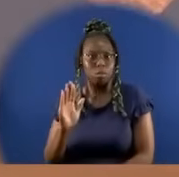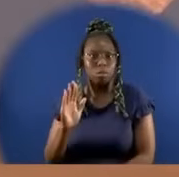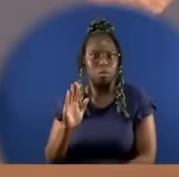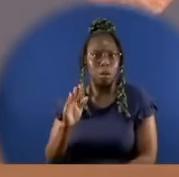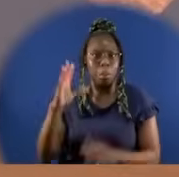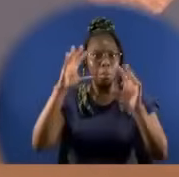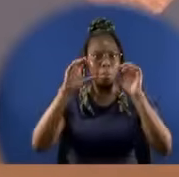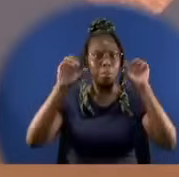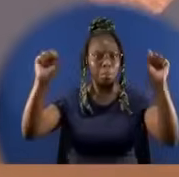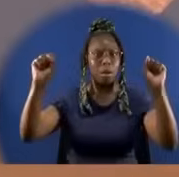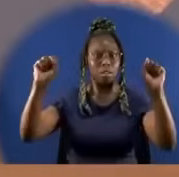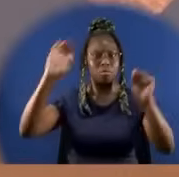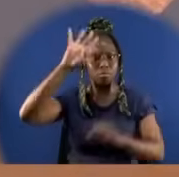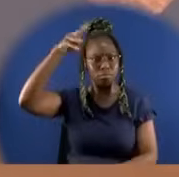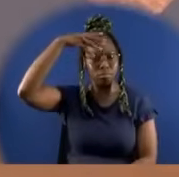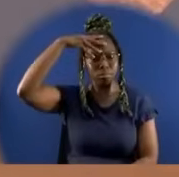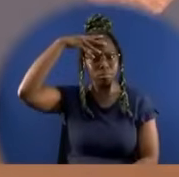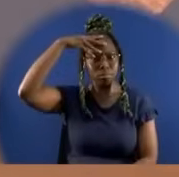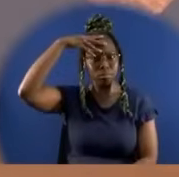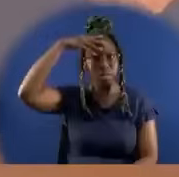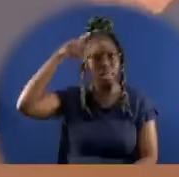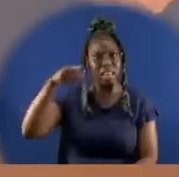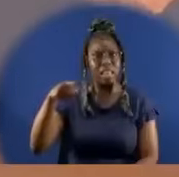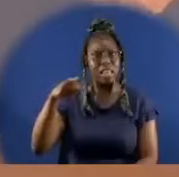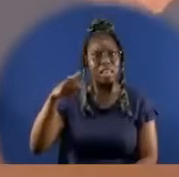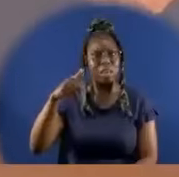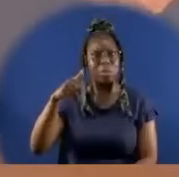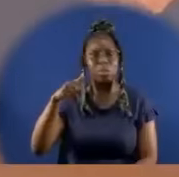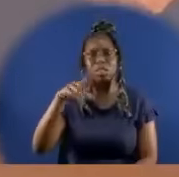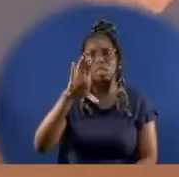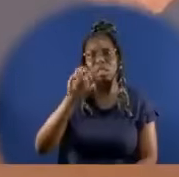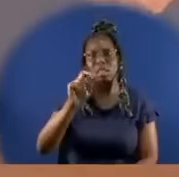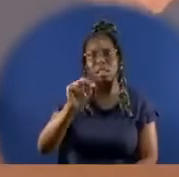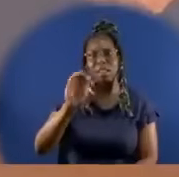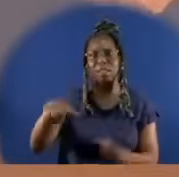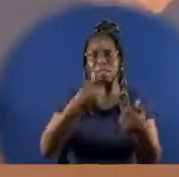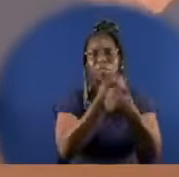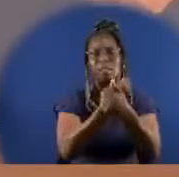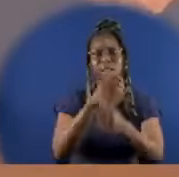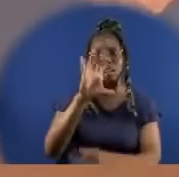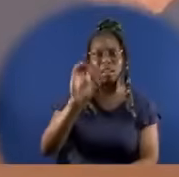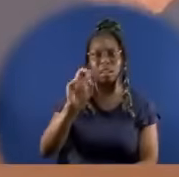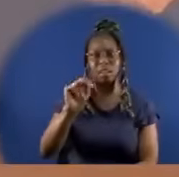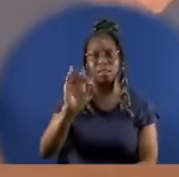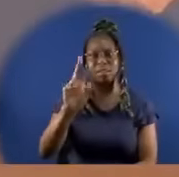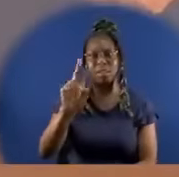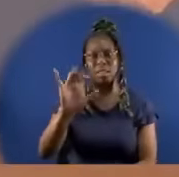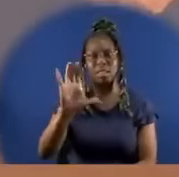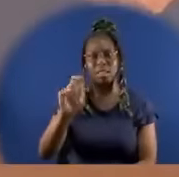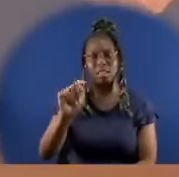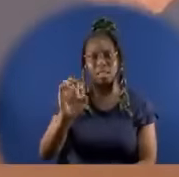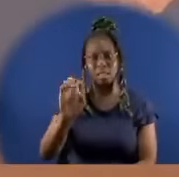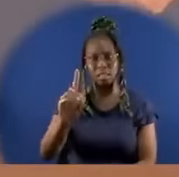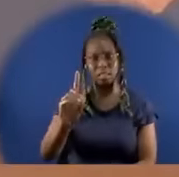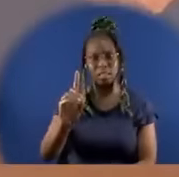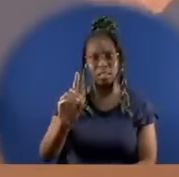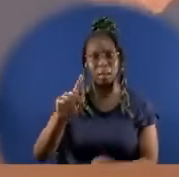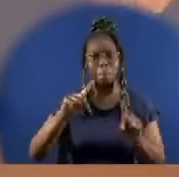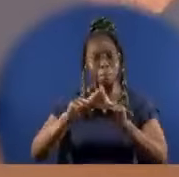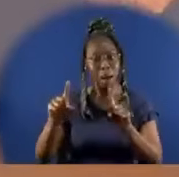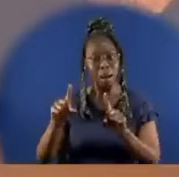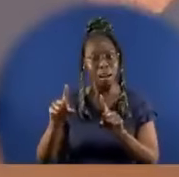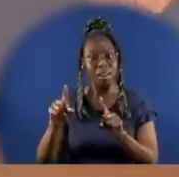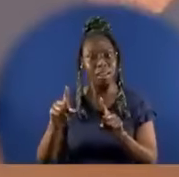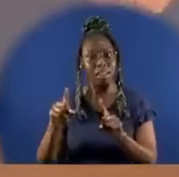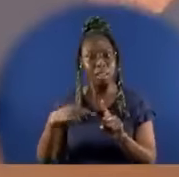Trump, was convicted on 34 counts of business fraud. I knew that. That was no big deal. I knew that. But then he kept telling the story, and he said